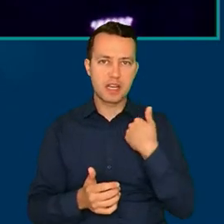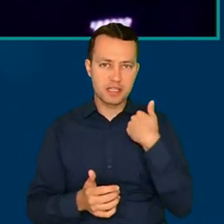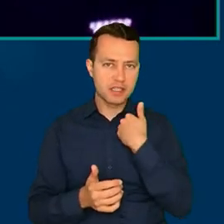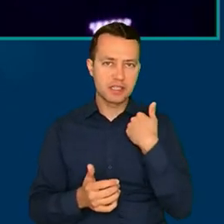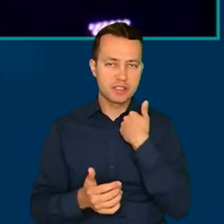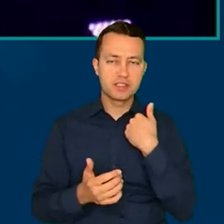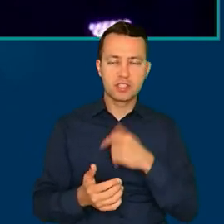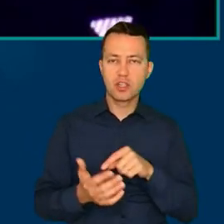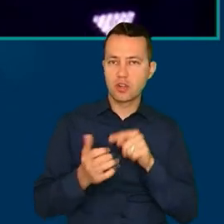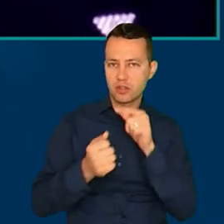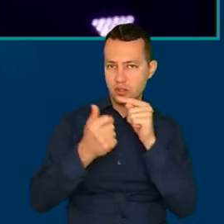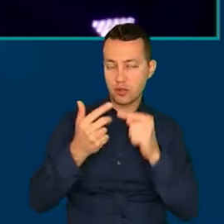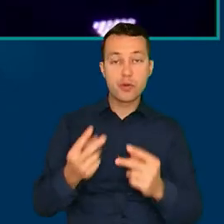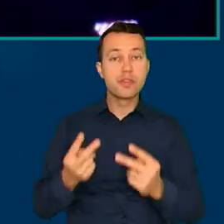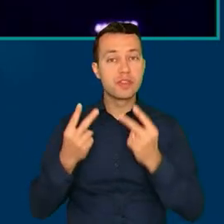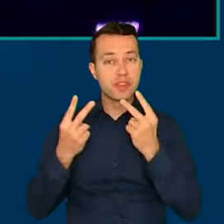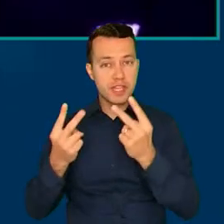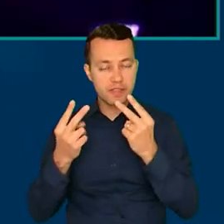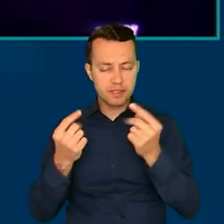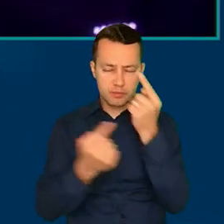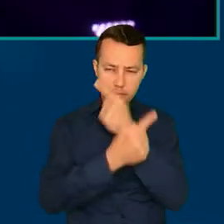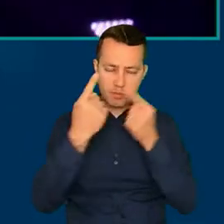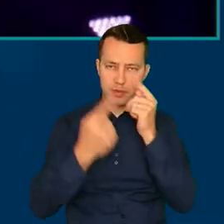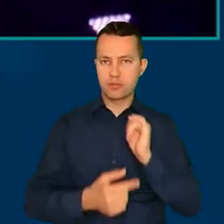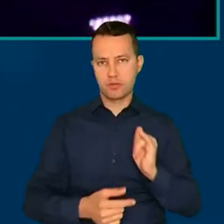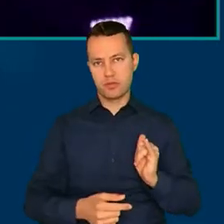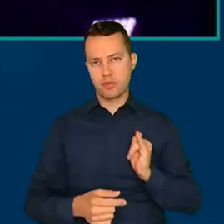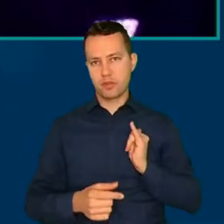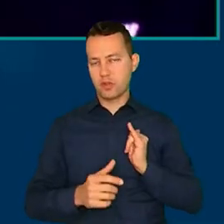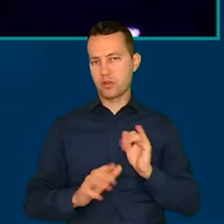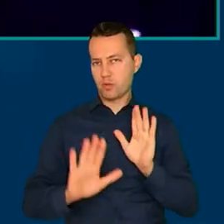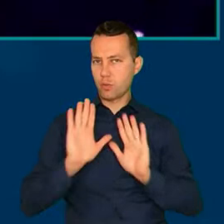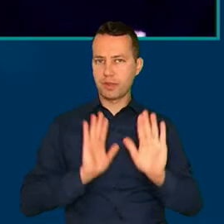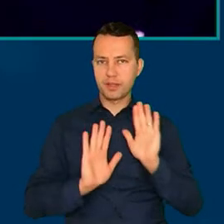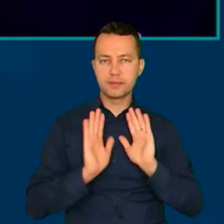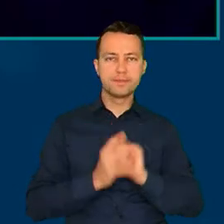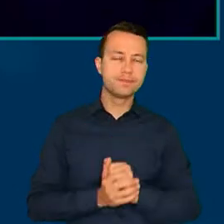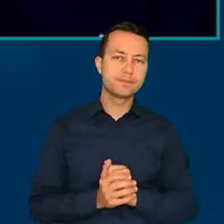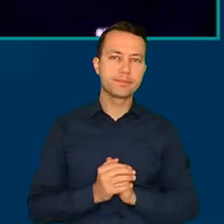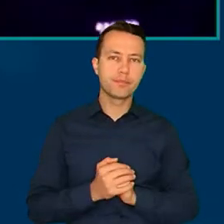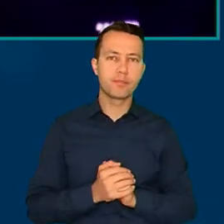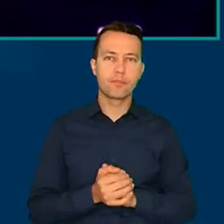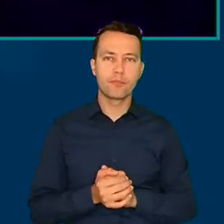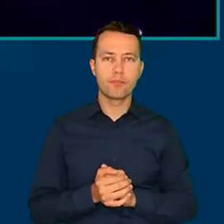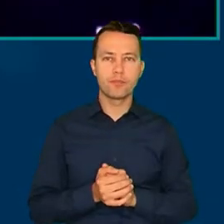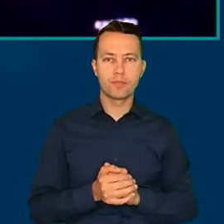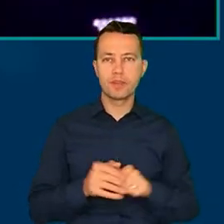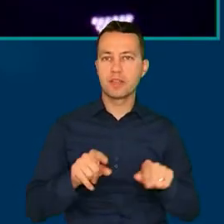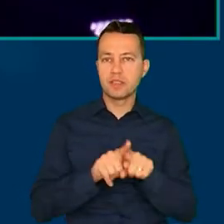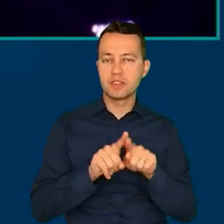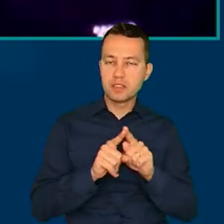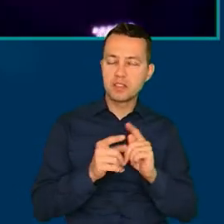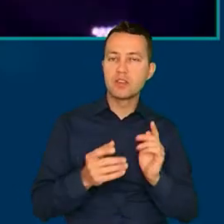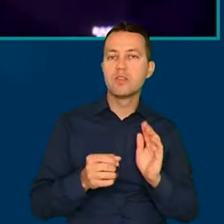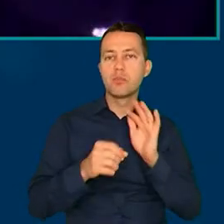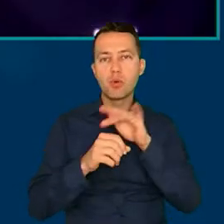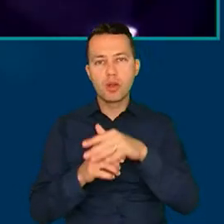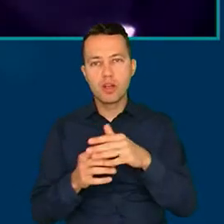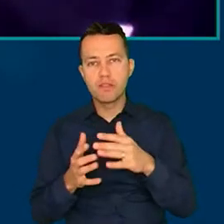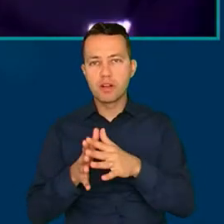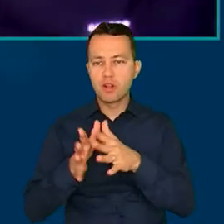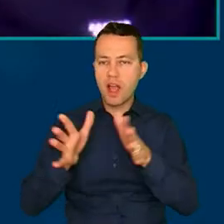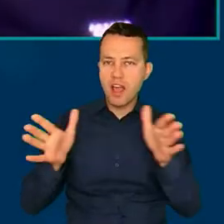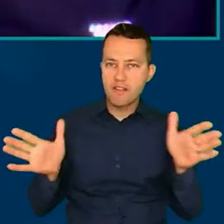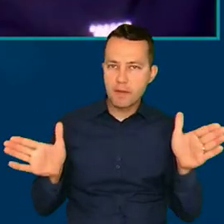most important. This is salient human rights issues, and we need to remember about the scale, about